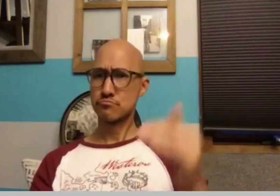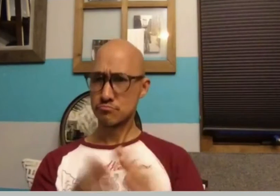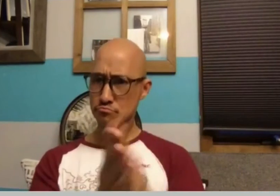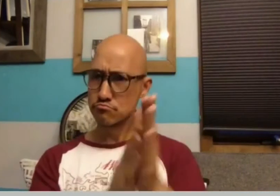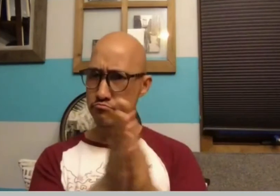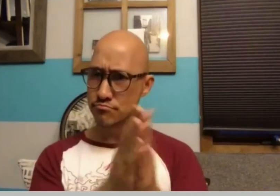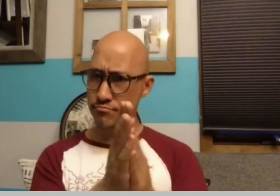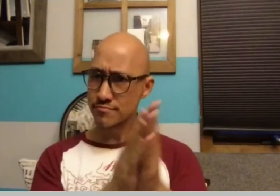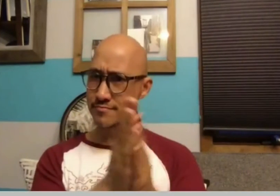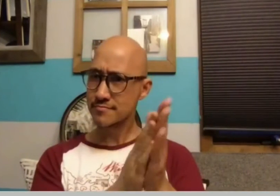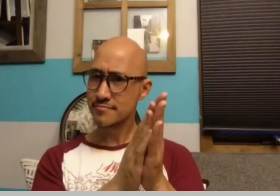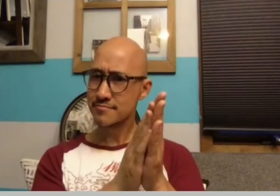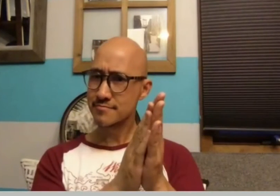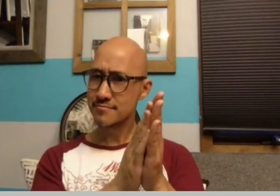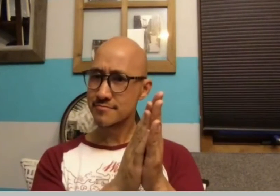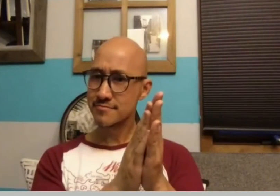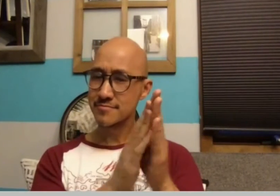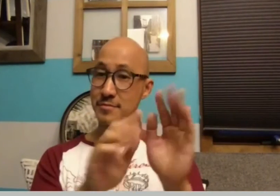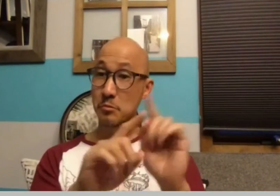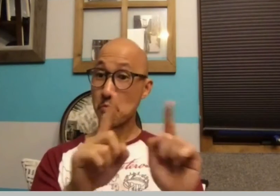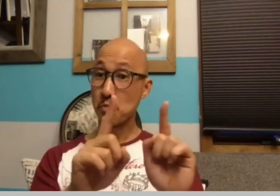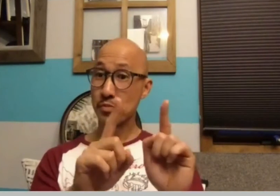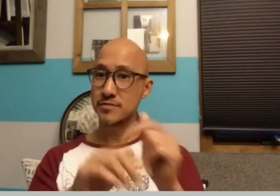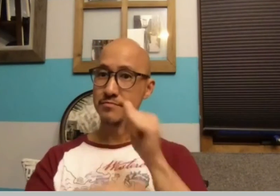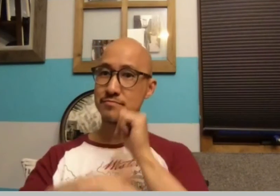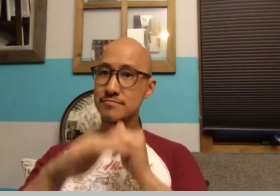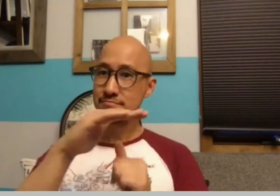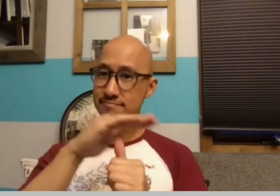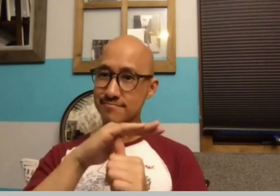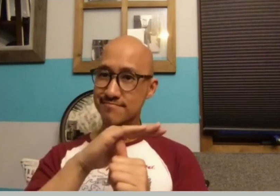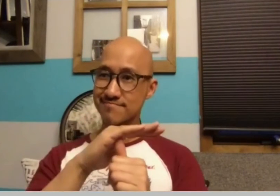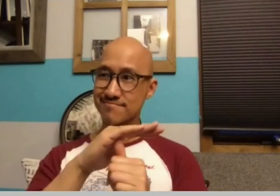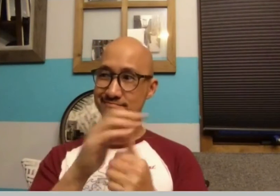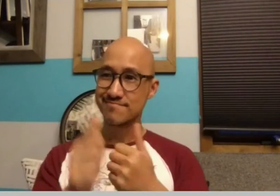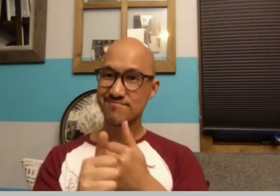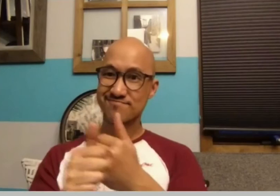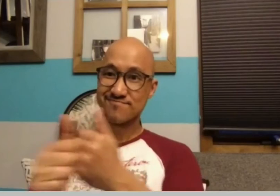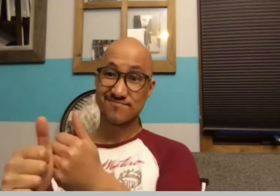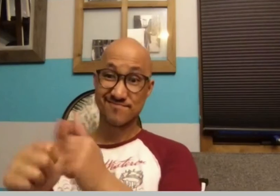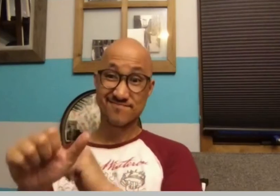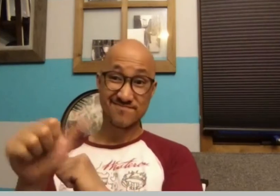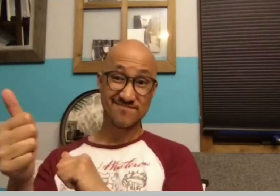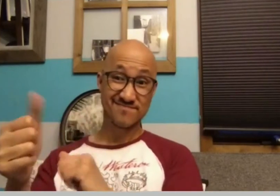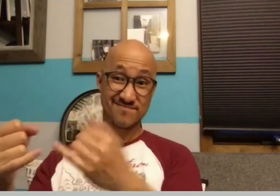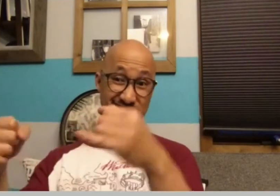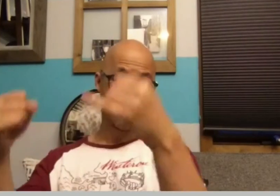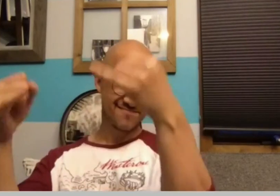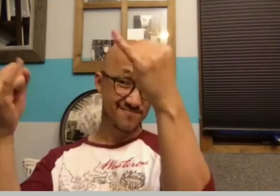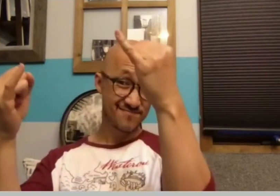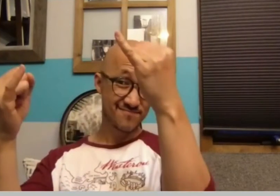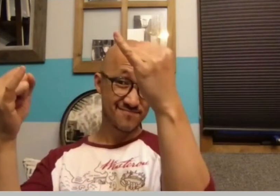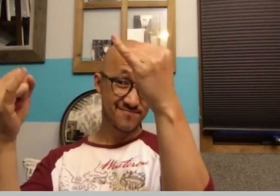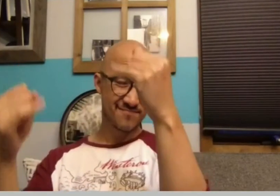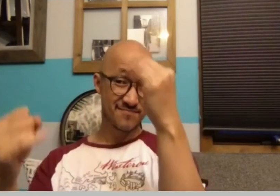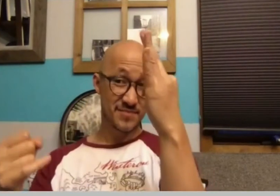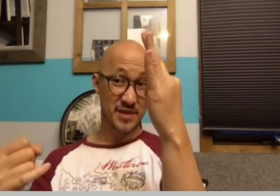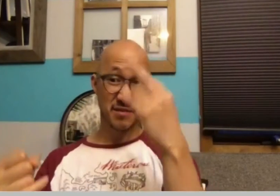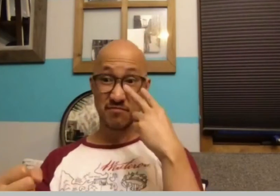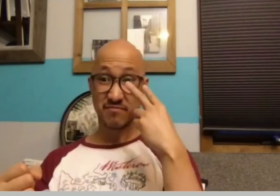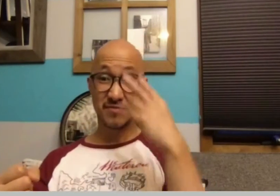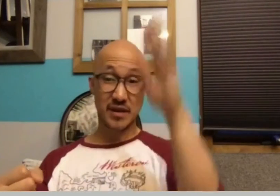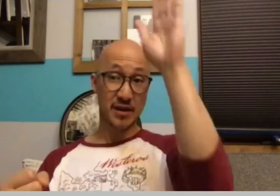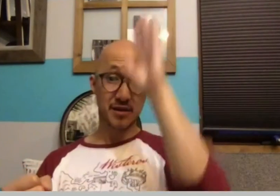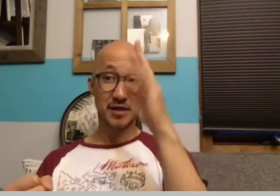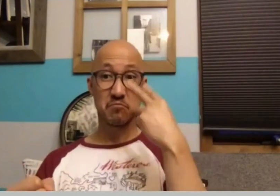things, but then secretly chasing after other gods. So if God was to peruse my Instagram feed, would he feel glorified by